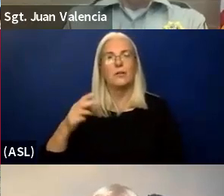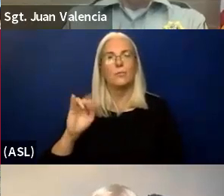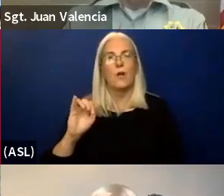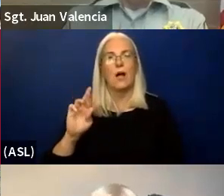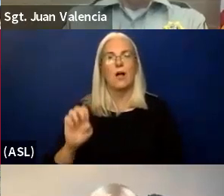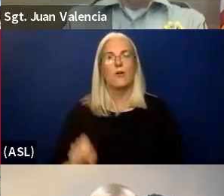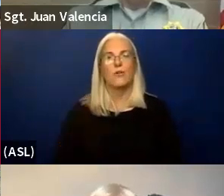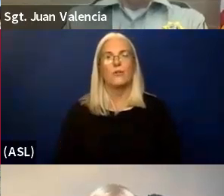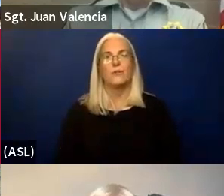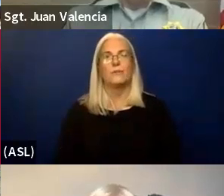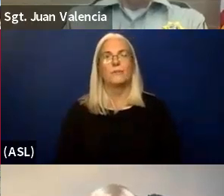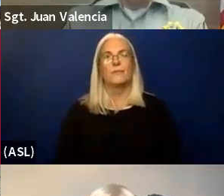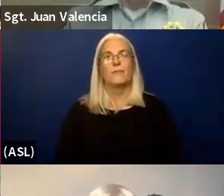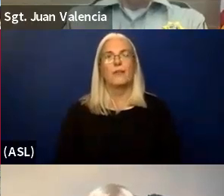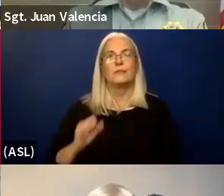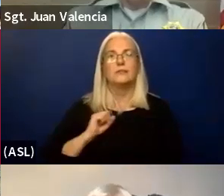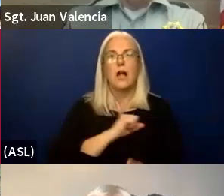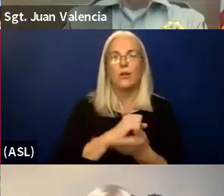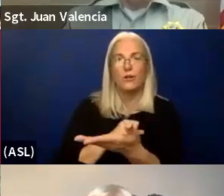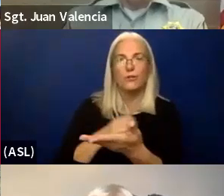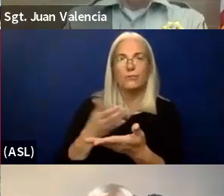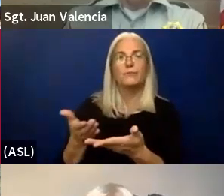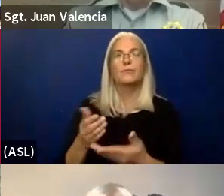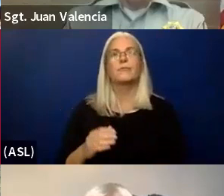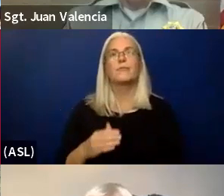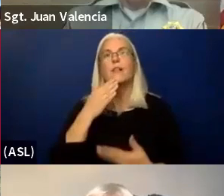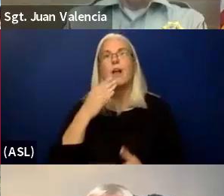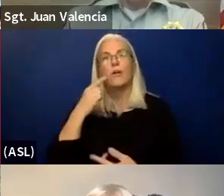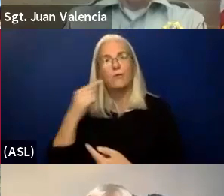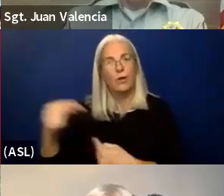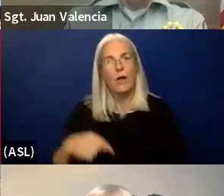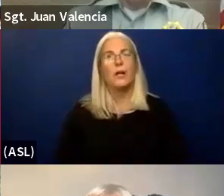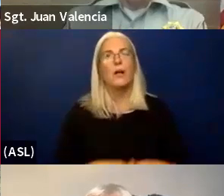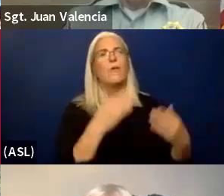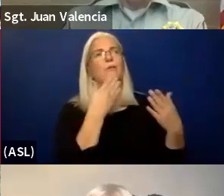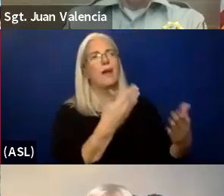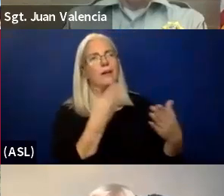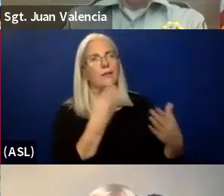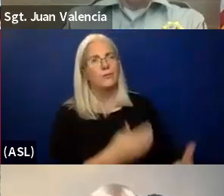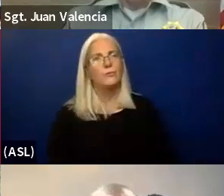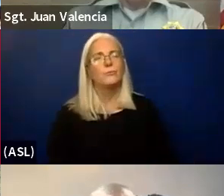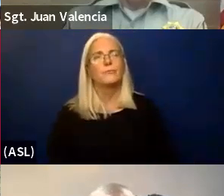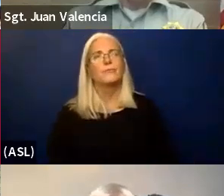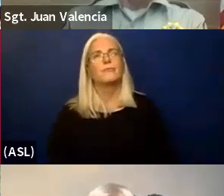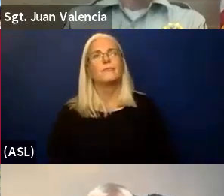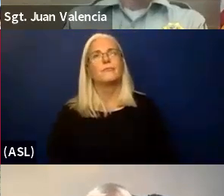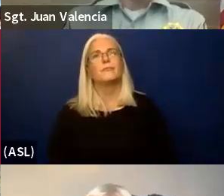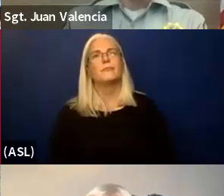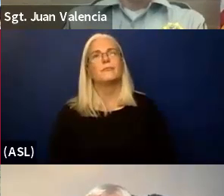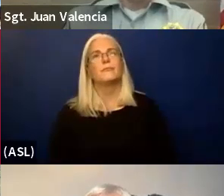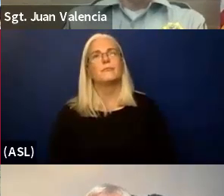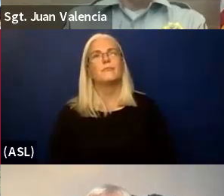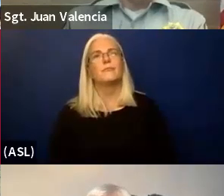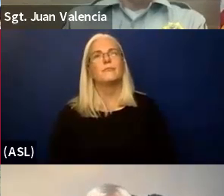McGuire, thank you for being here. Thank you, Mr. Goldson, Congressman, members of the Board of Supervisors, and to the Sheriff's Office and all firefighters, thank